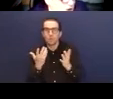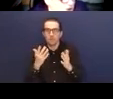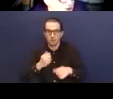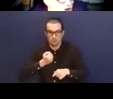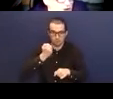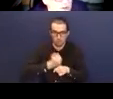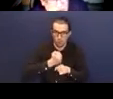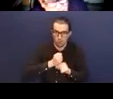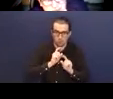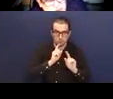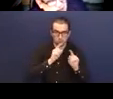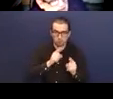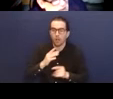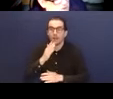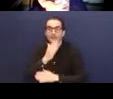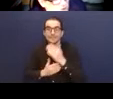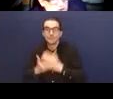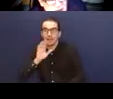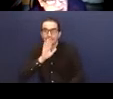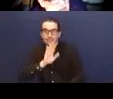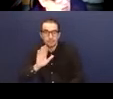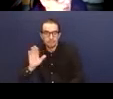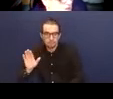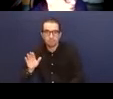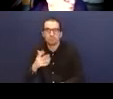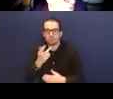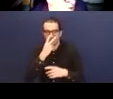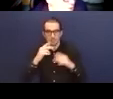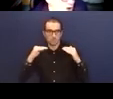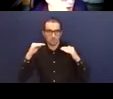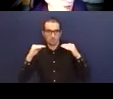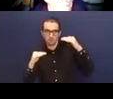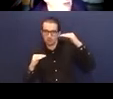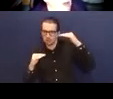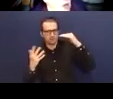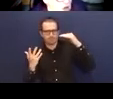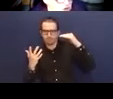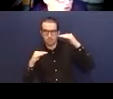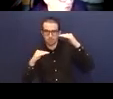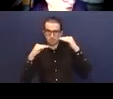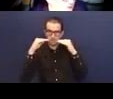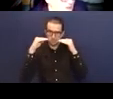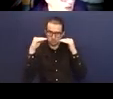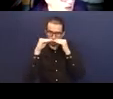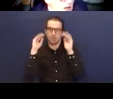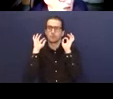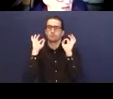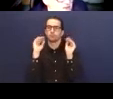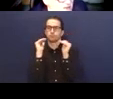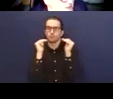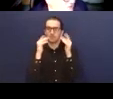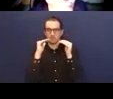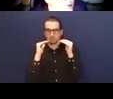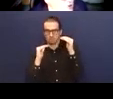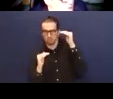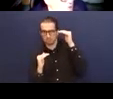by Barclays, showing there was a 30% gap in the UK. In most parts of the world, the gap is larger than that. And this